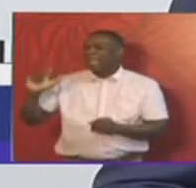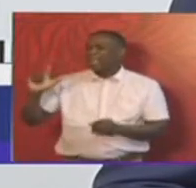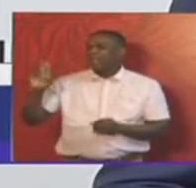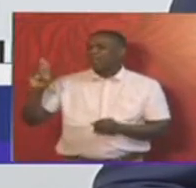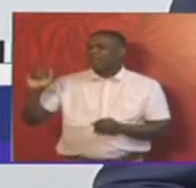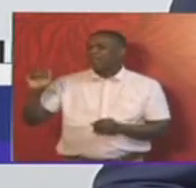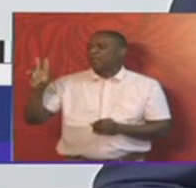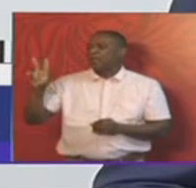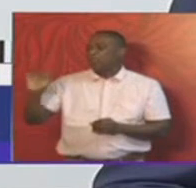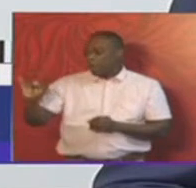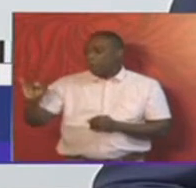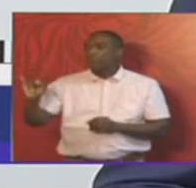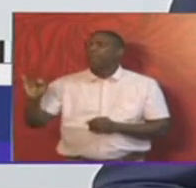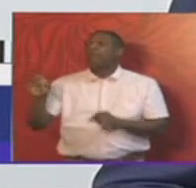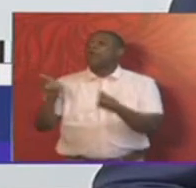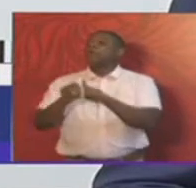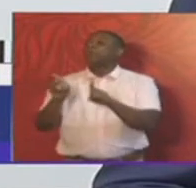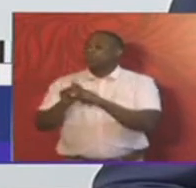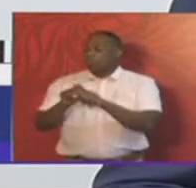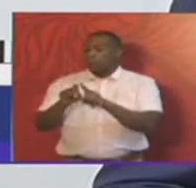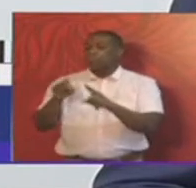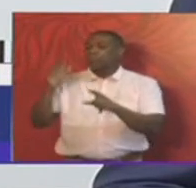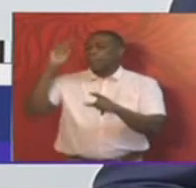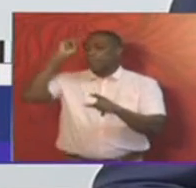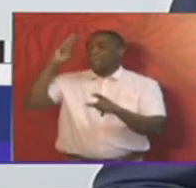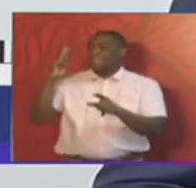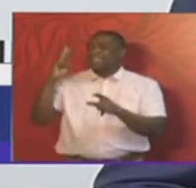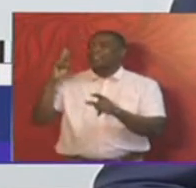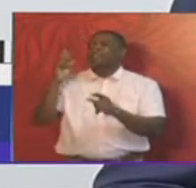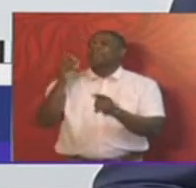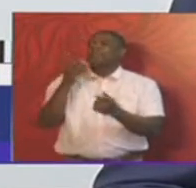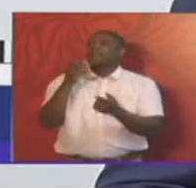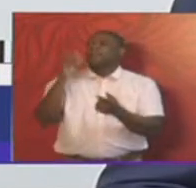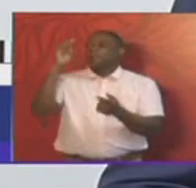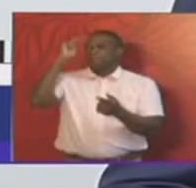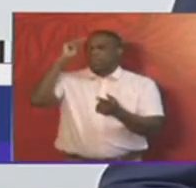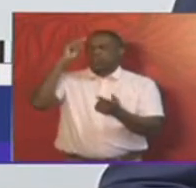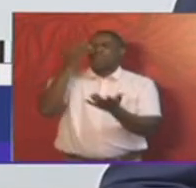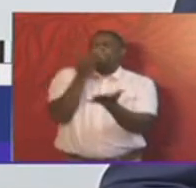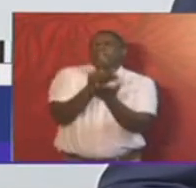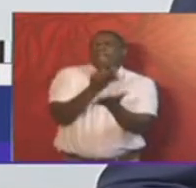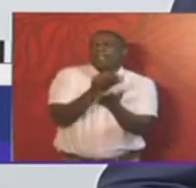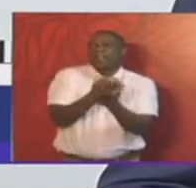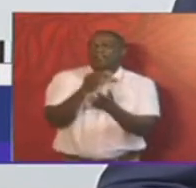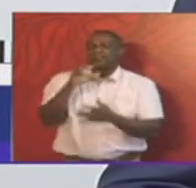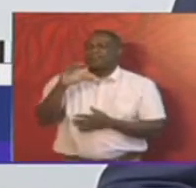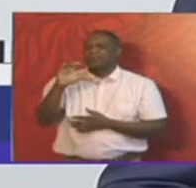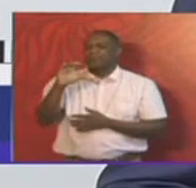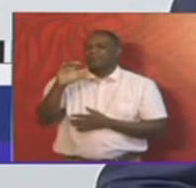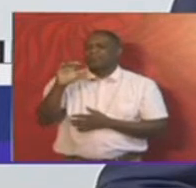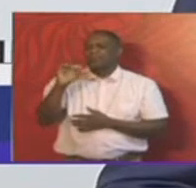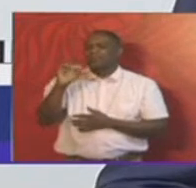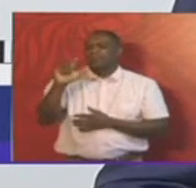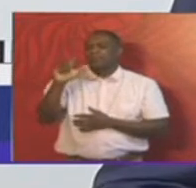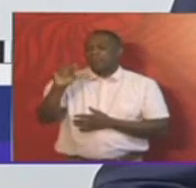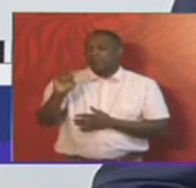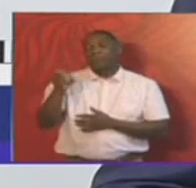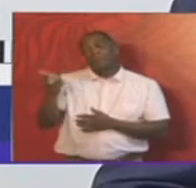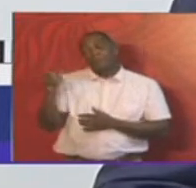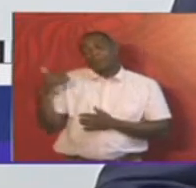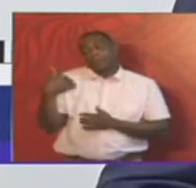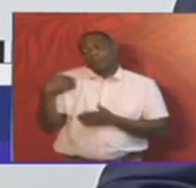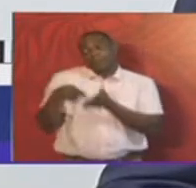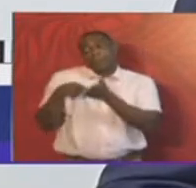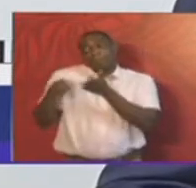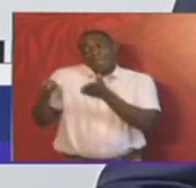colleague at the Ministry of Finance, Minister Colm Imbert, who had to actually pay for the vaccines.